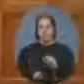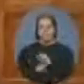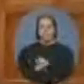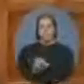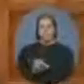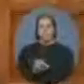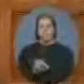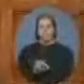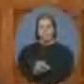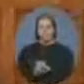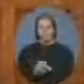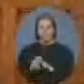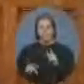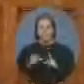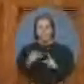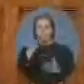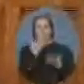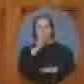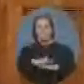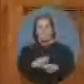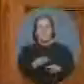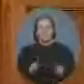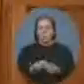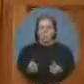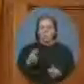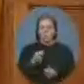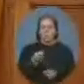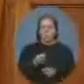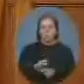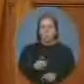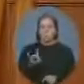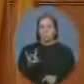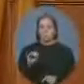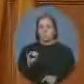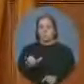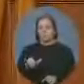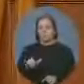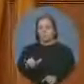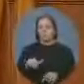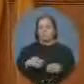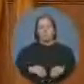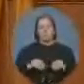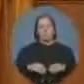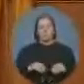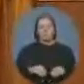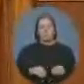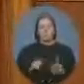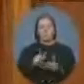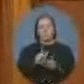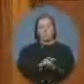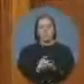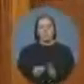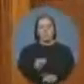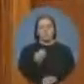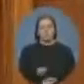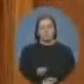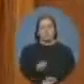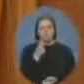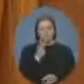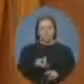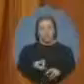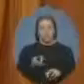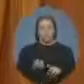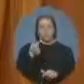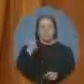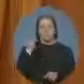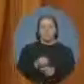The Minister of Health tabled the Consumer Product Safety Act that will increase fines for those who import or produce an unsafe good and will finally give the government